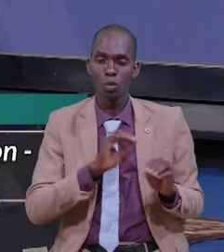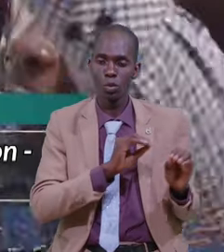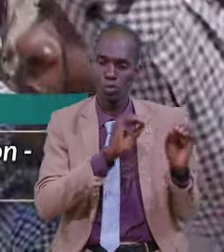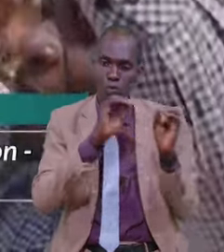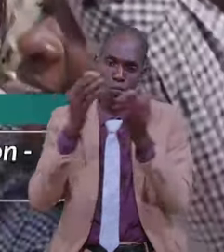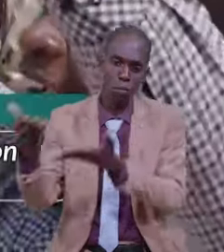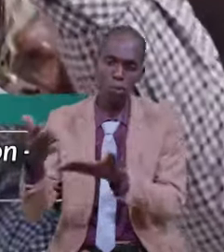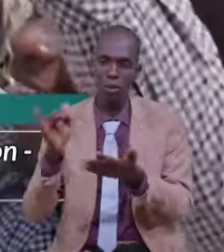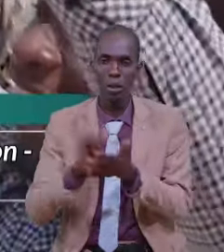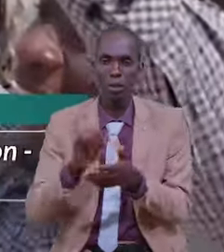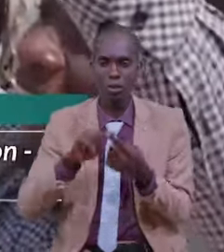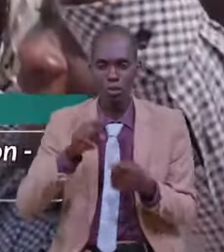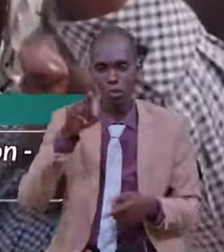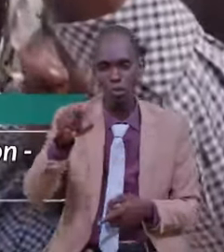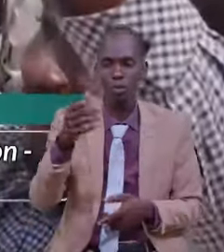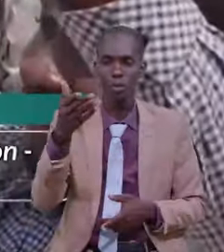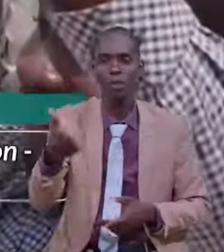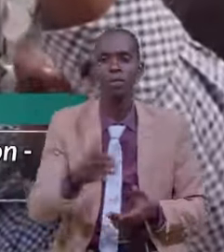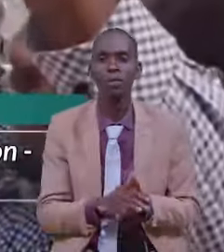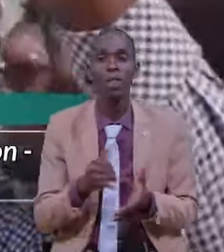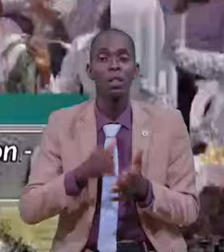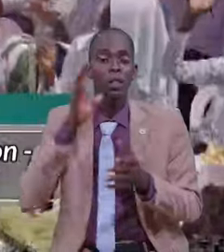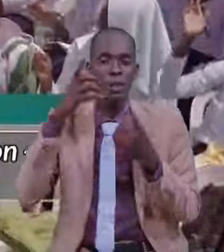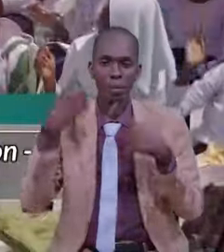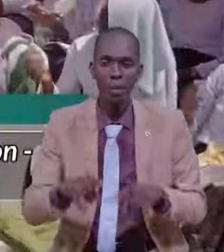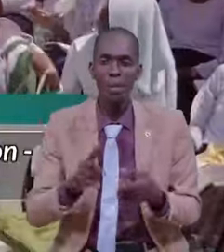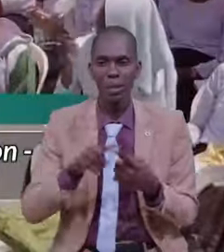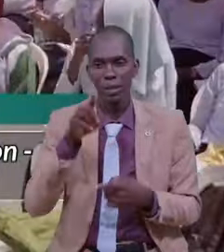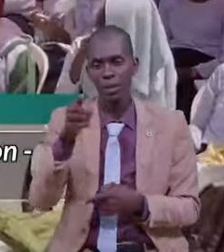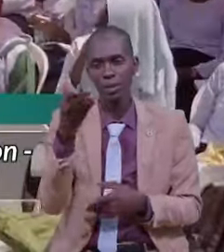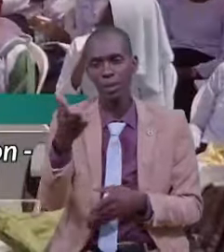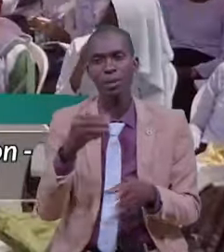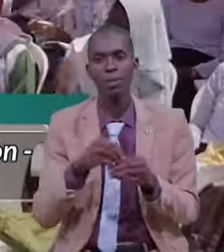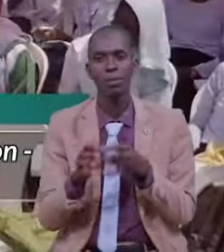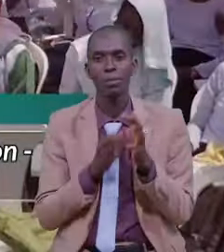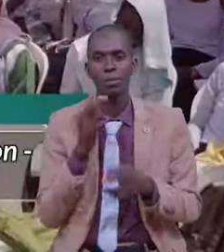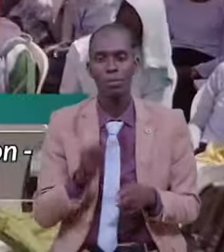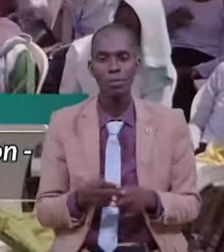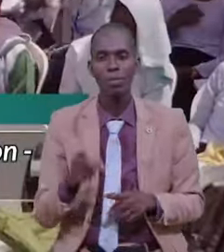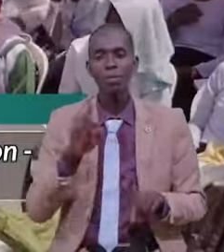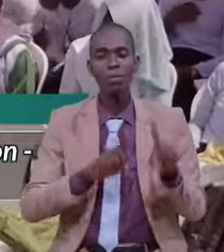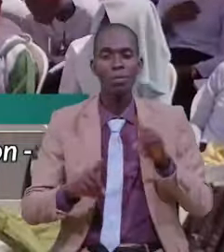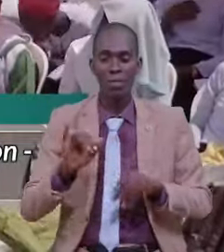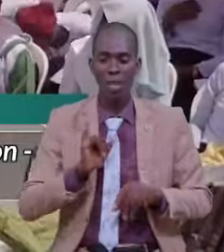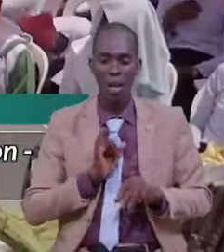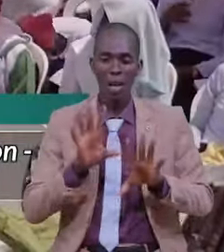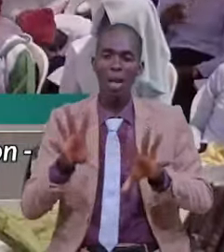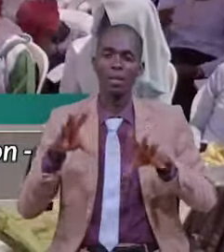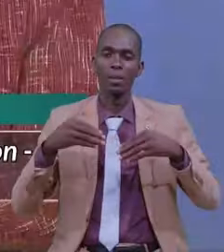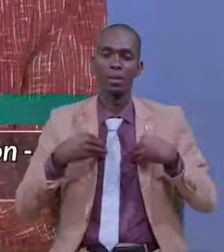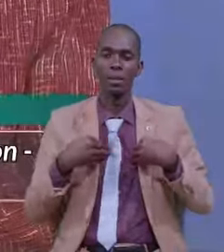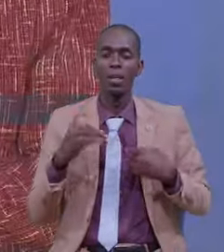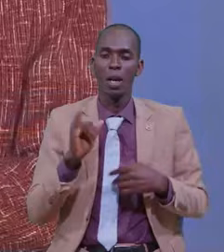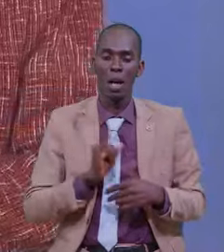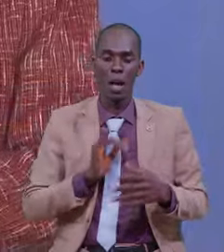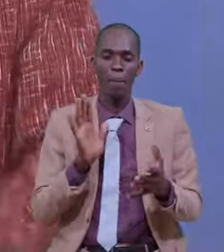there. It will happen to you. I accept. I